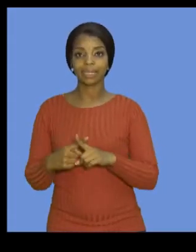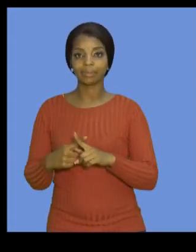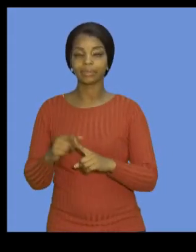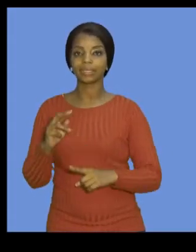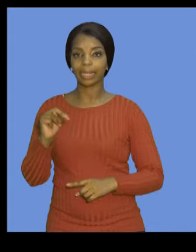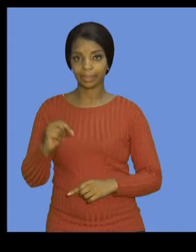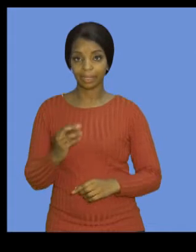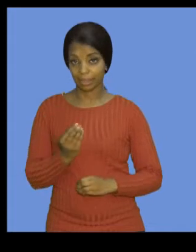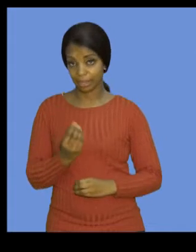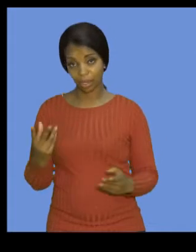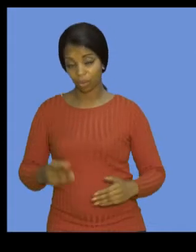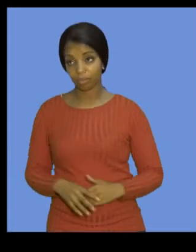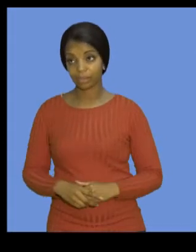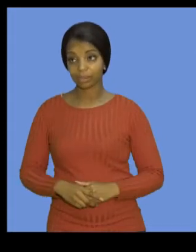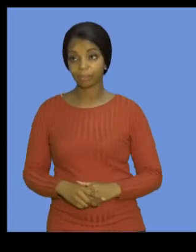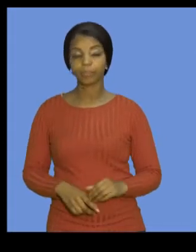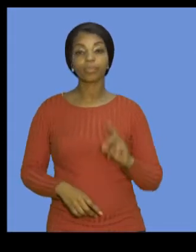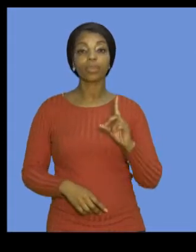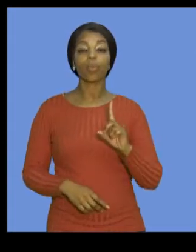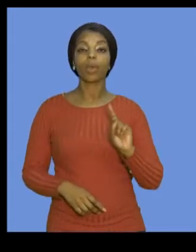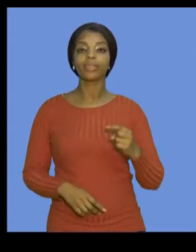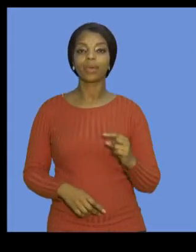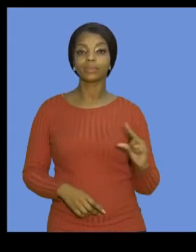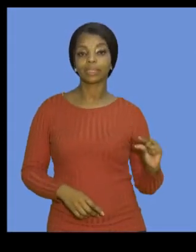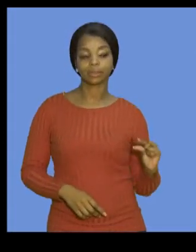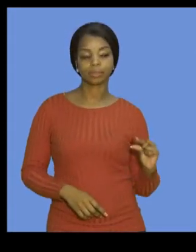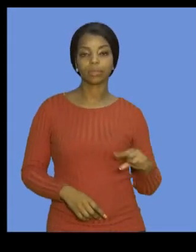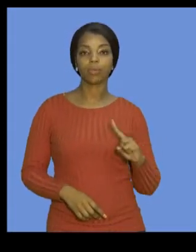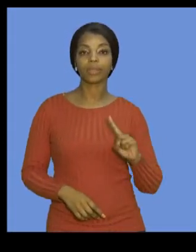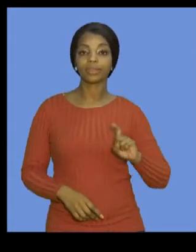is 1,000 rand there, equals to the P value is